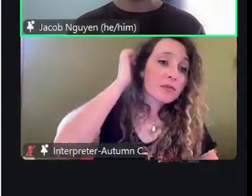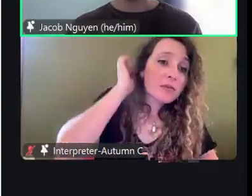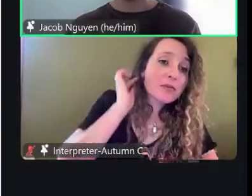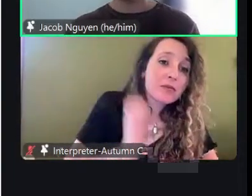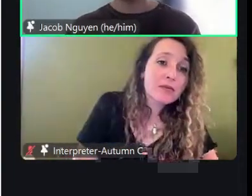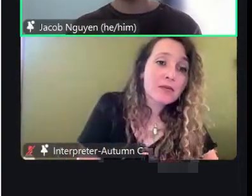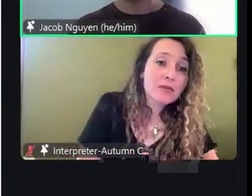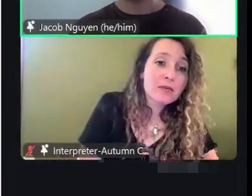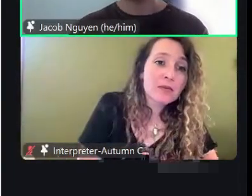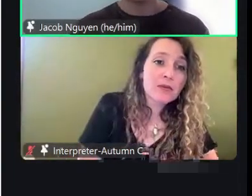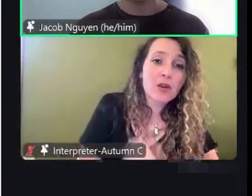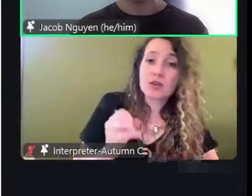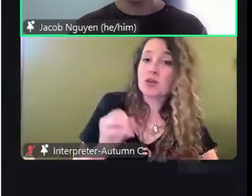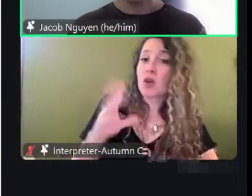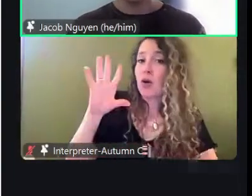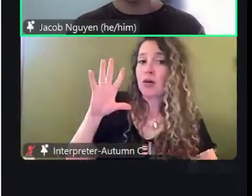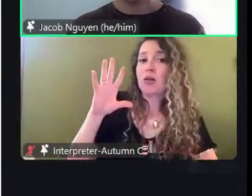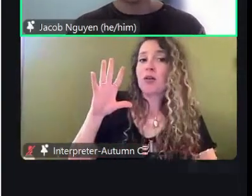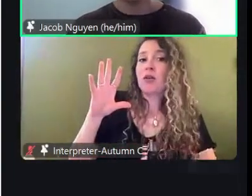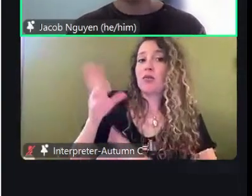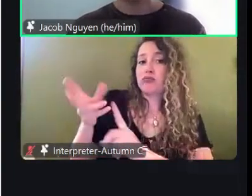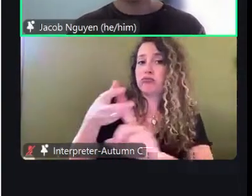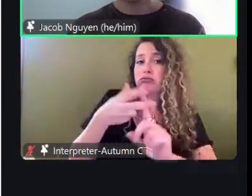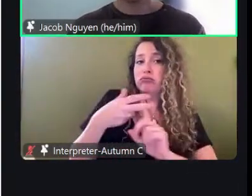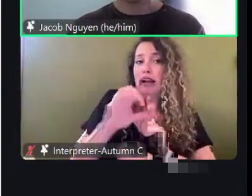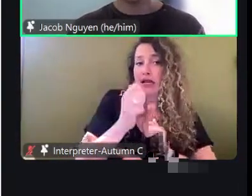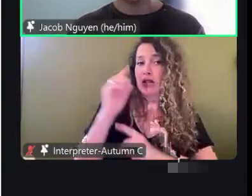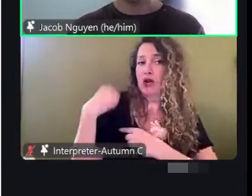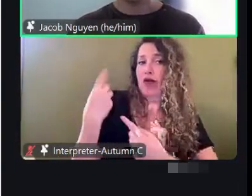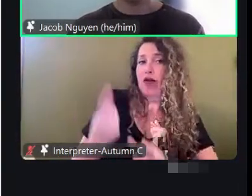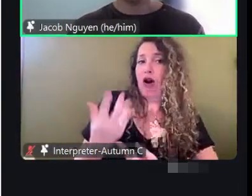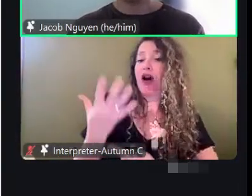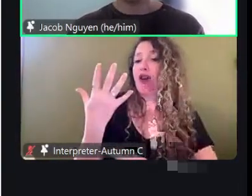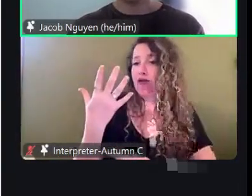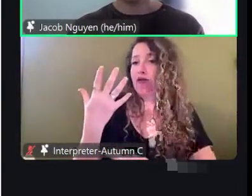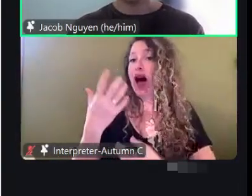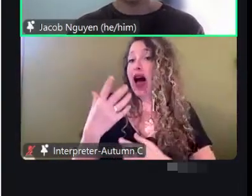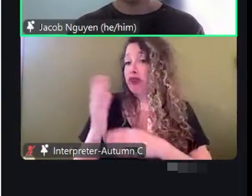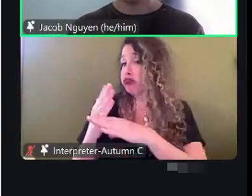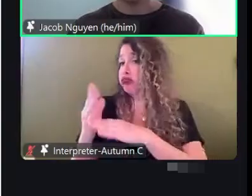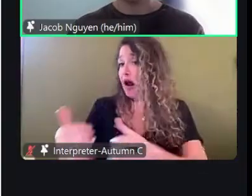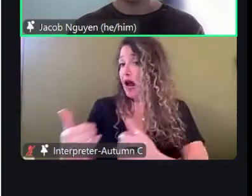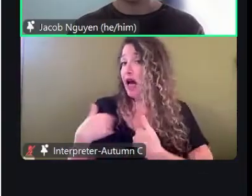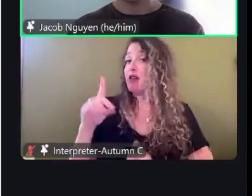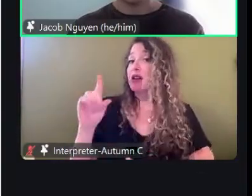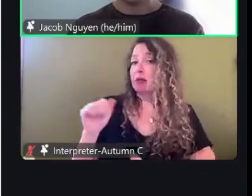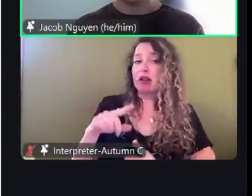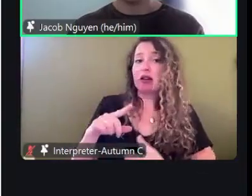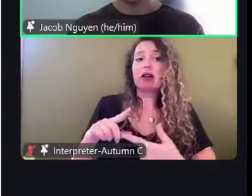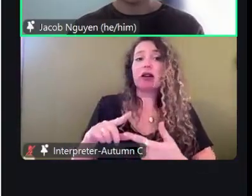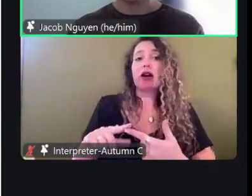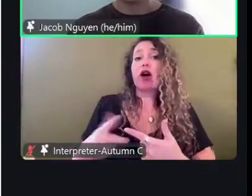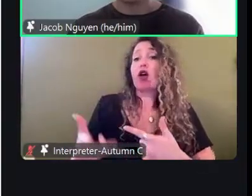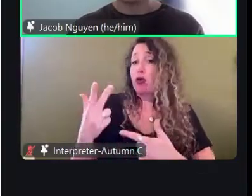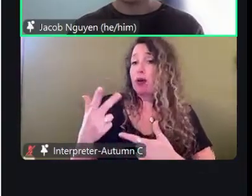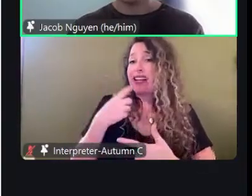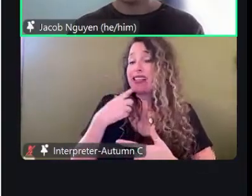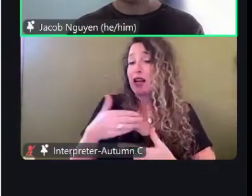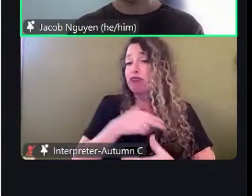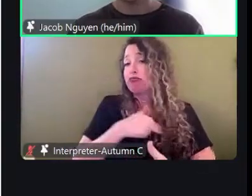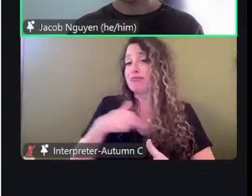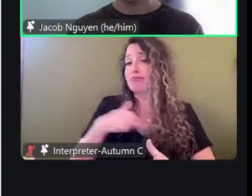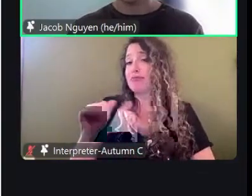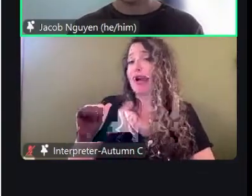to recruit 10 participants thus far. 5 of them chose to disclose a disability, with 3 of them disclosing an ADHD